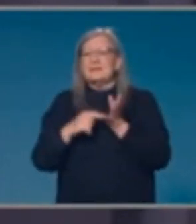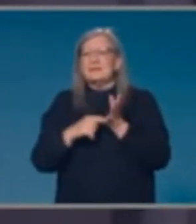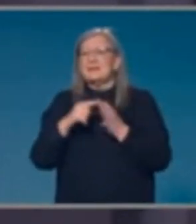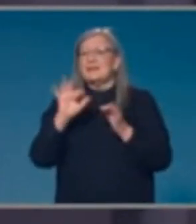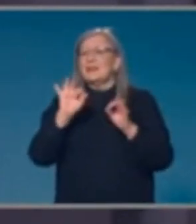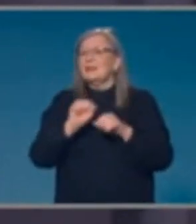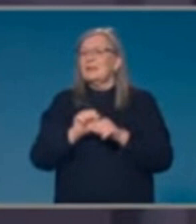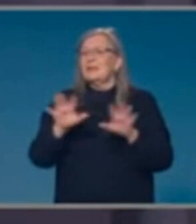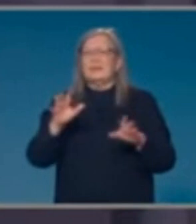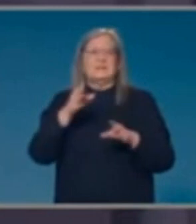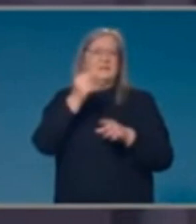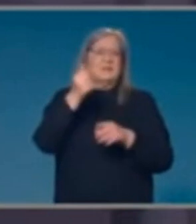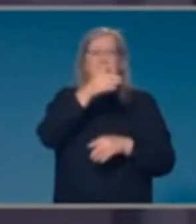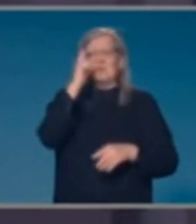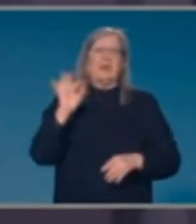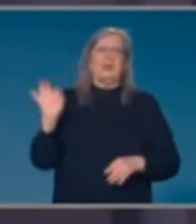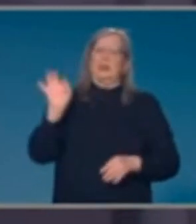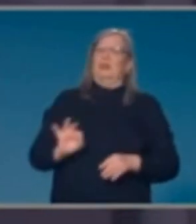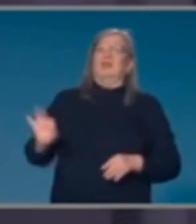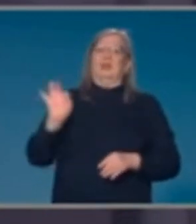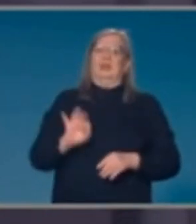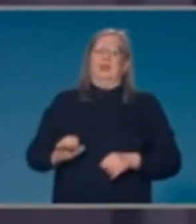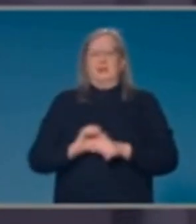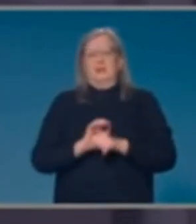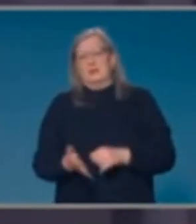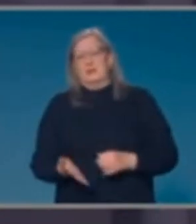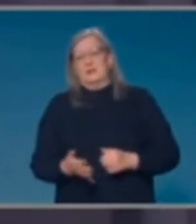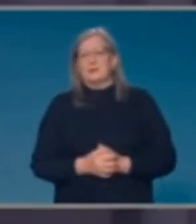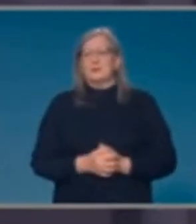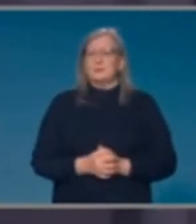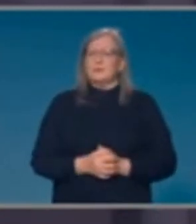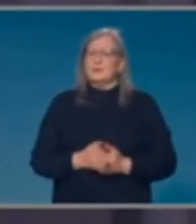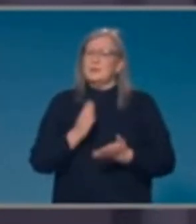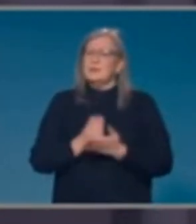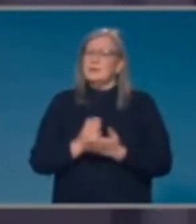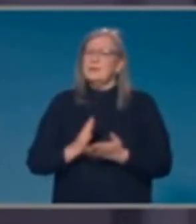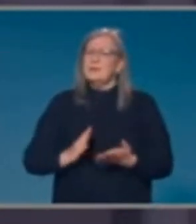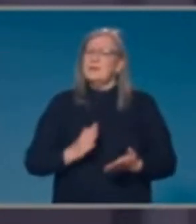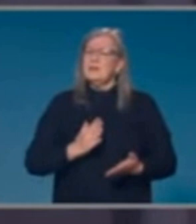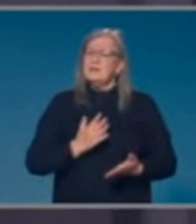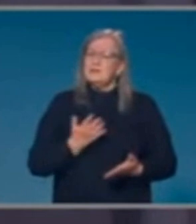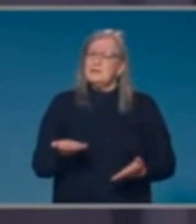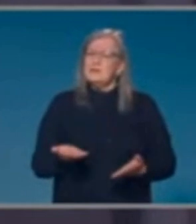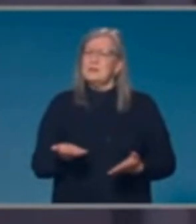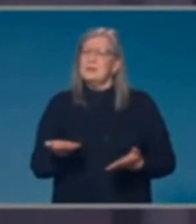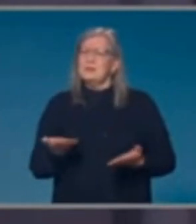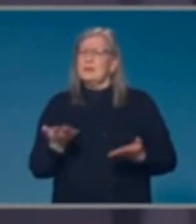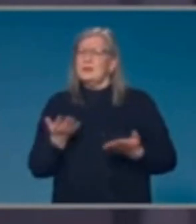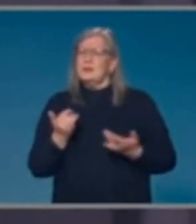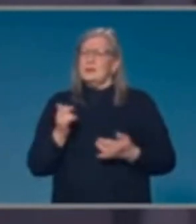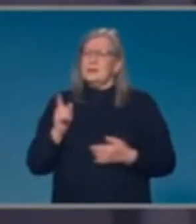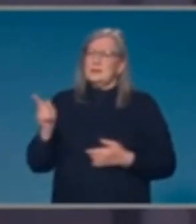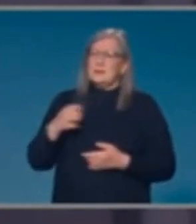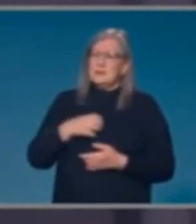transmission. And it's an interesting contrast with, and Minister, you may want to talk to your discussion